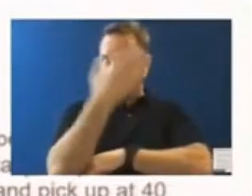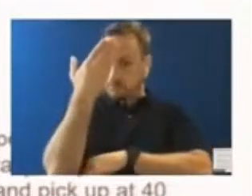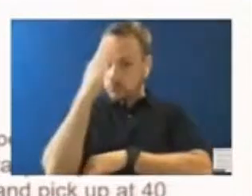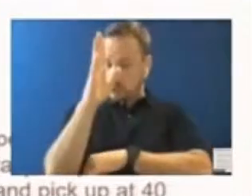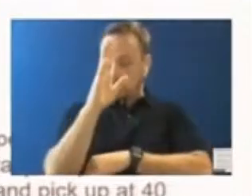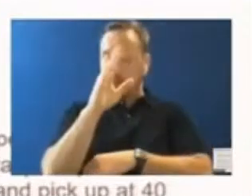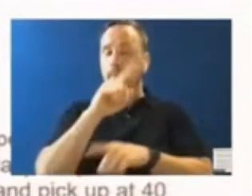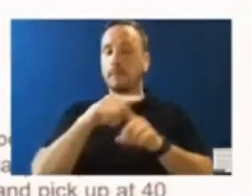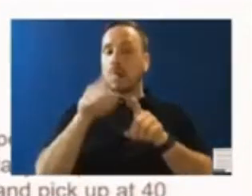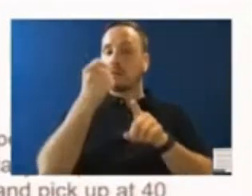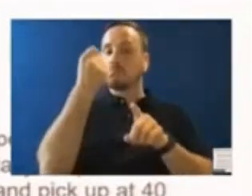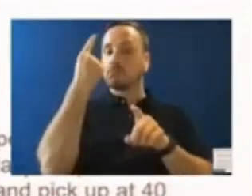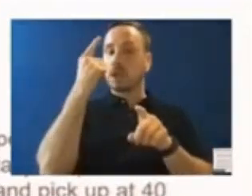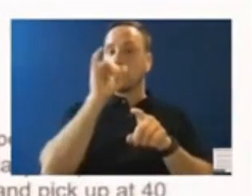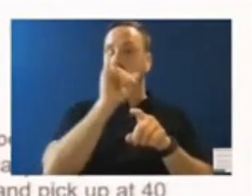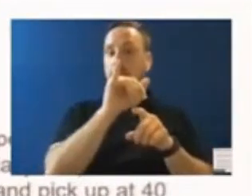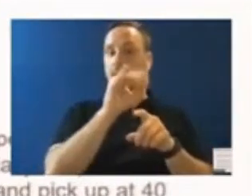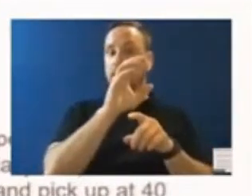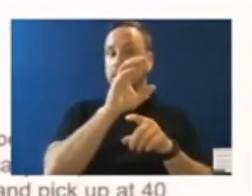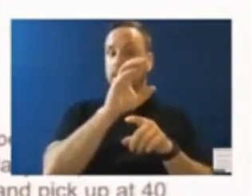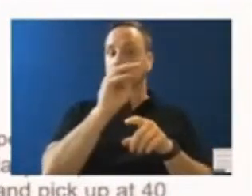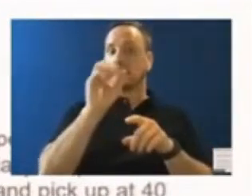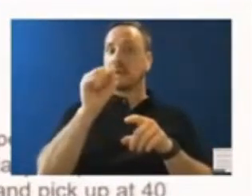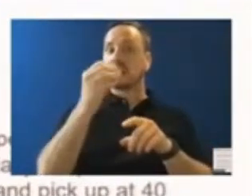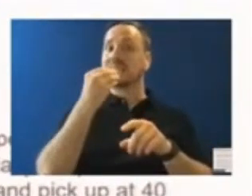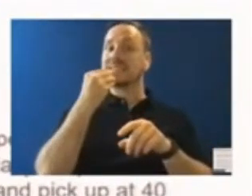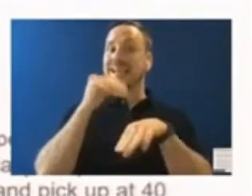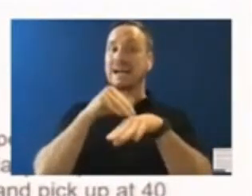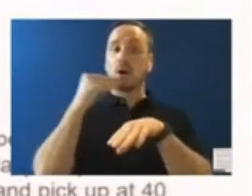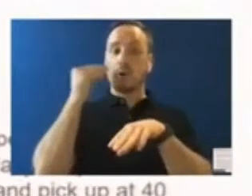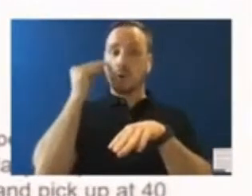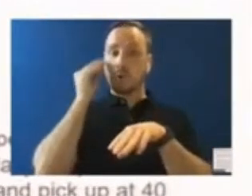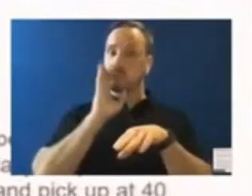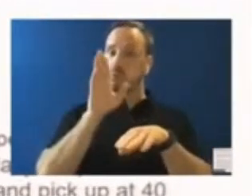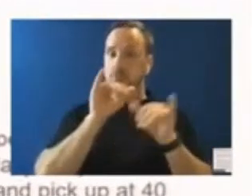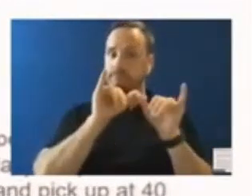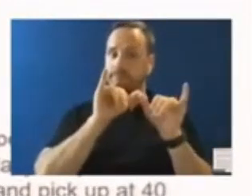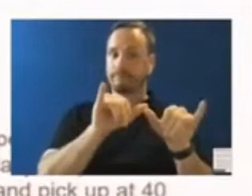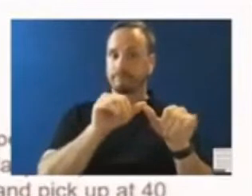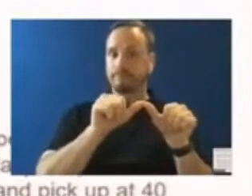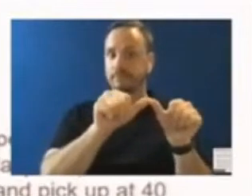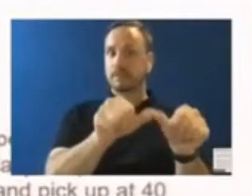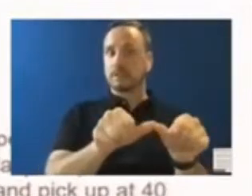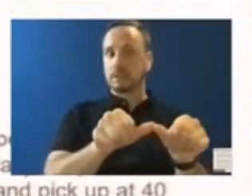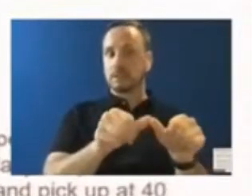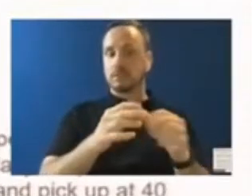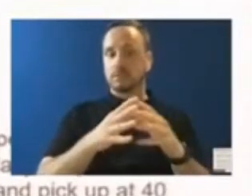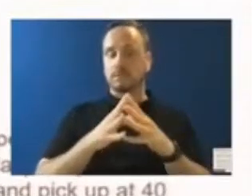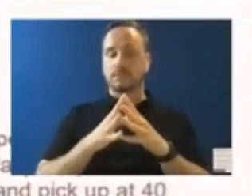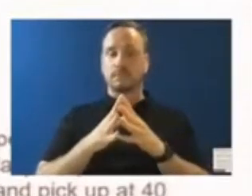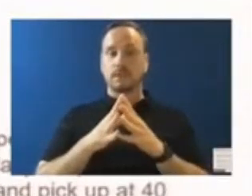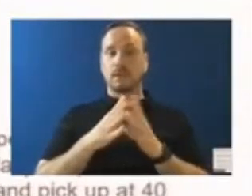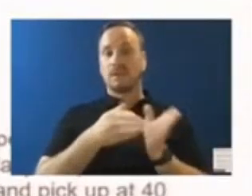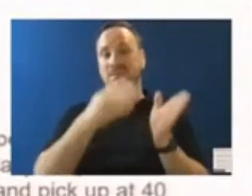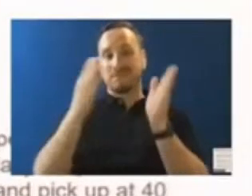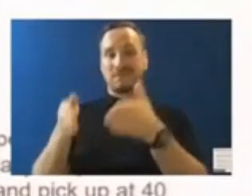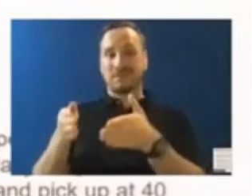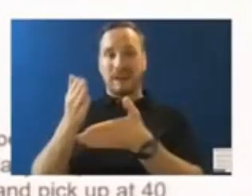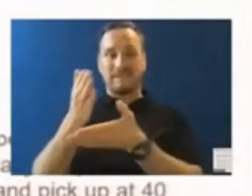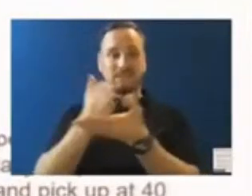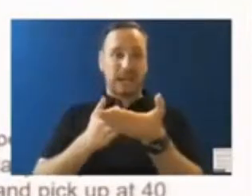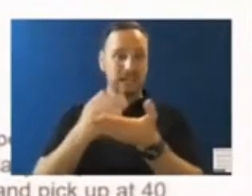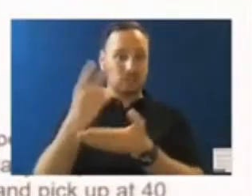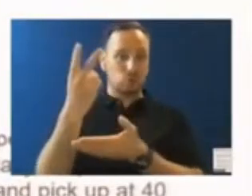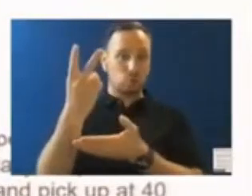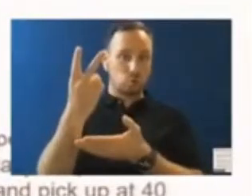stay in place. Phase 2 is where we will transition, and our buses will need to be preoccupied with